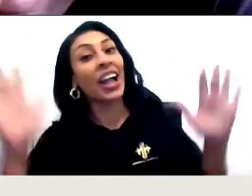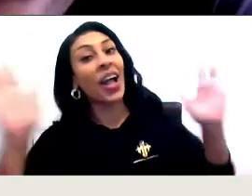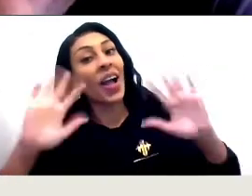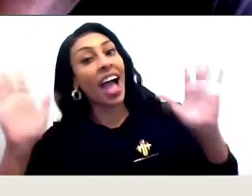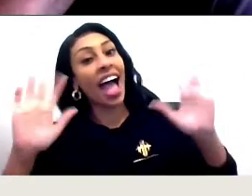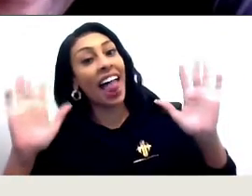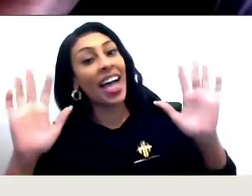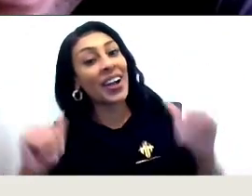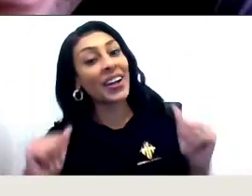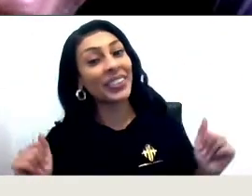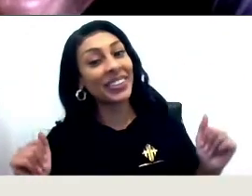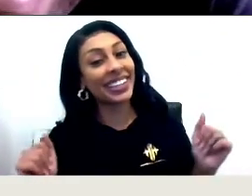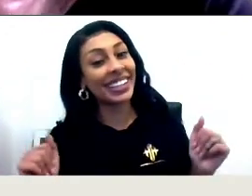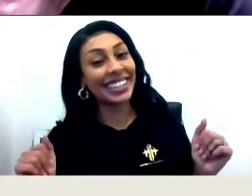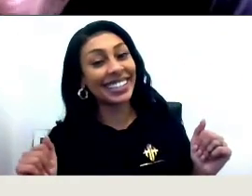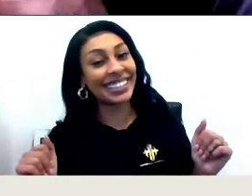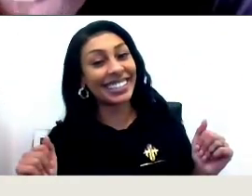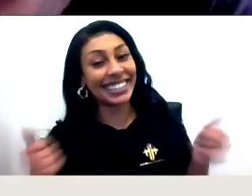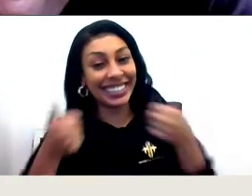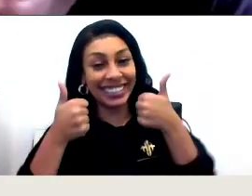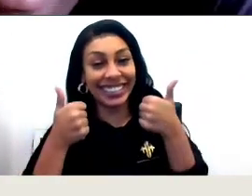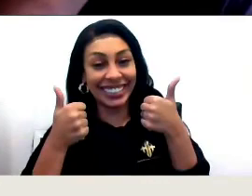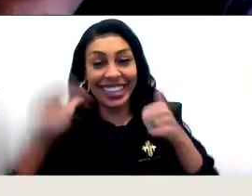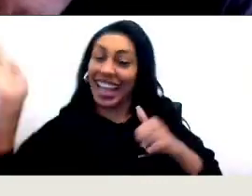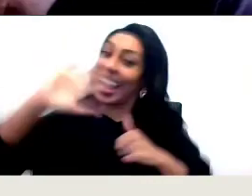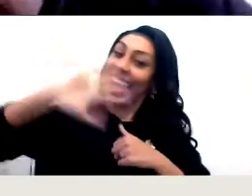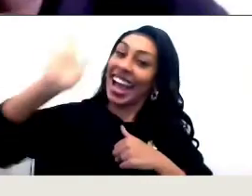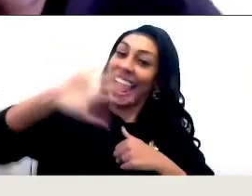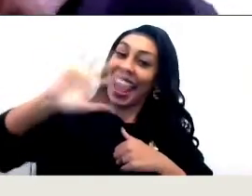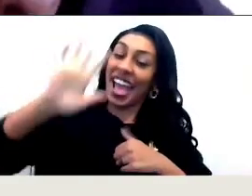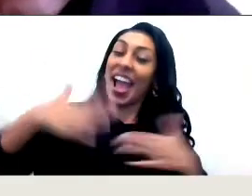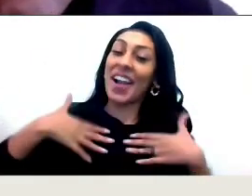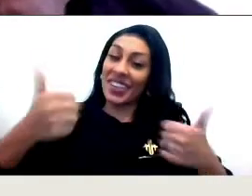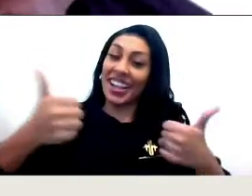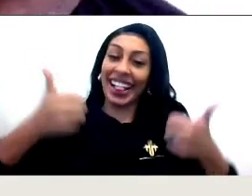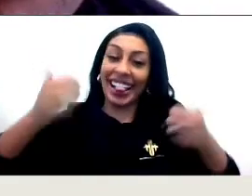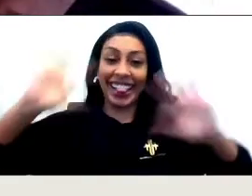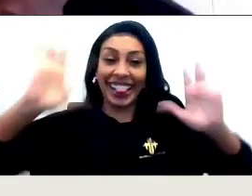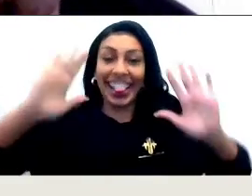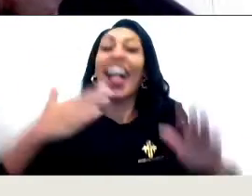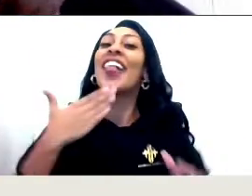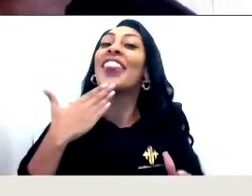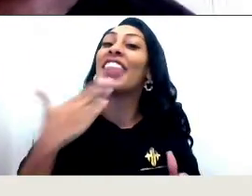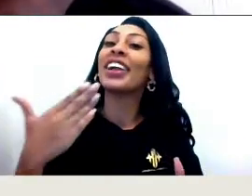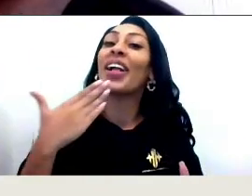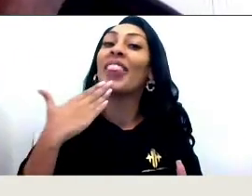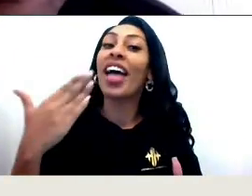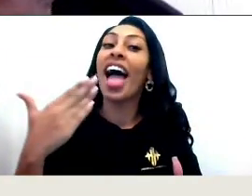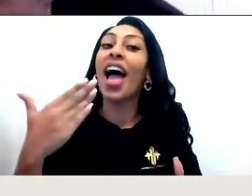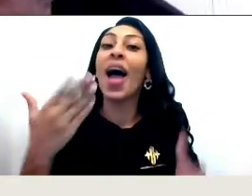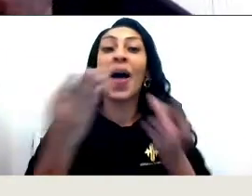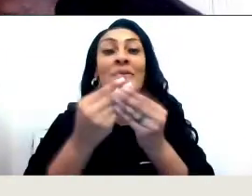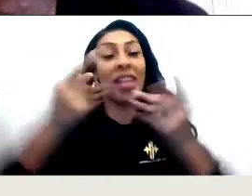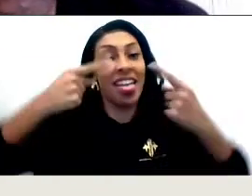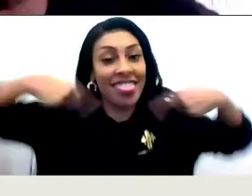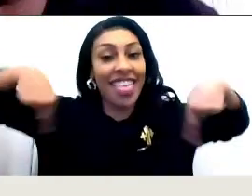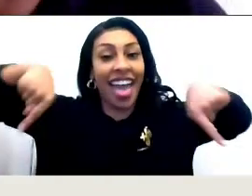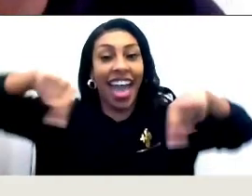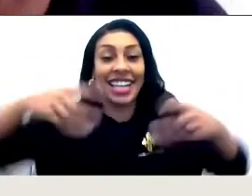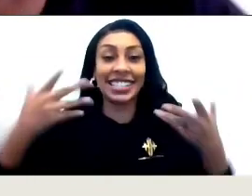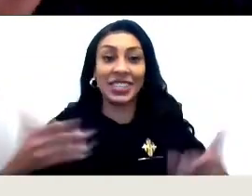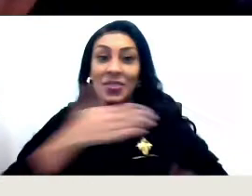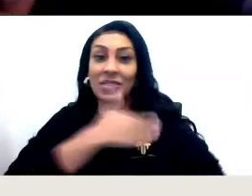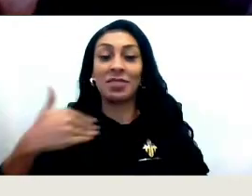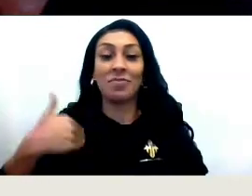me? well to Rachel. Hi, Rachel, how are you? Thank you for being with us this morning